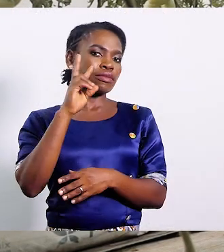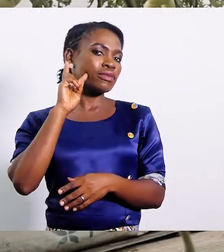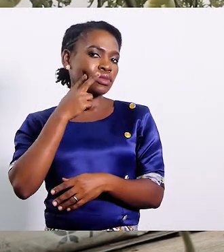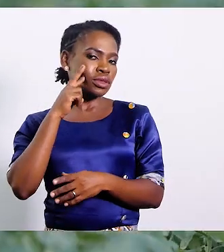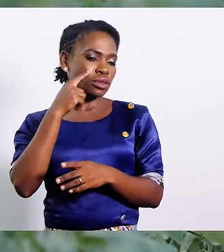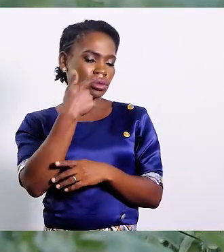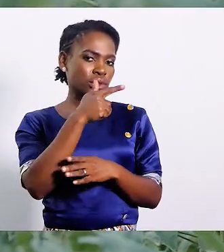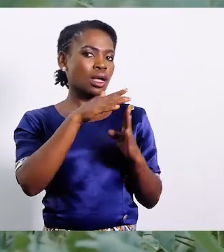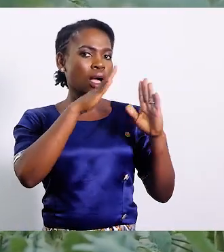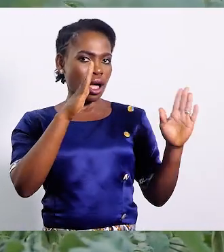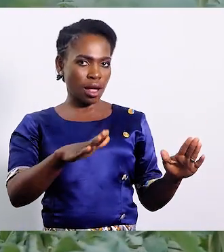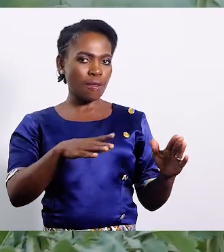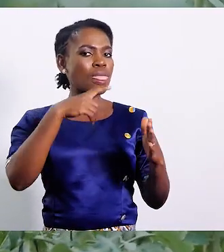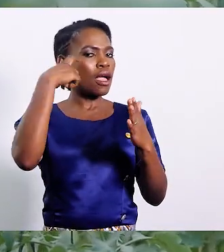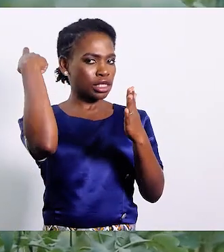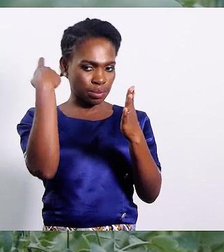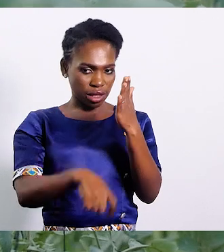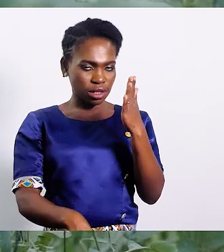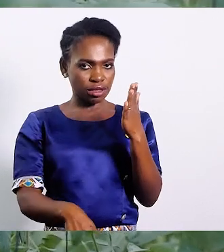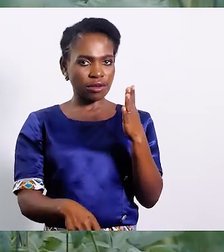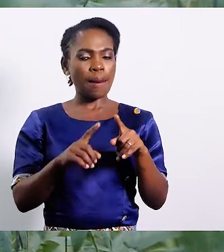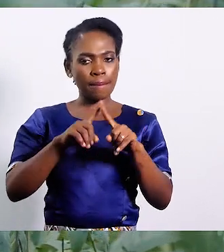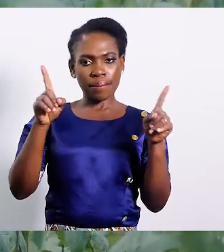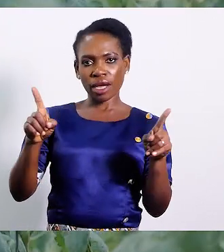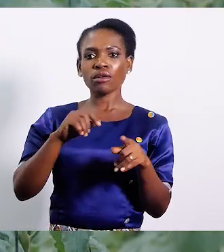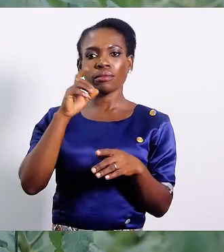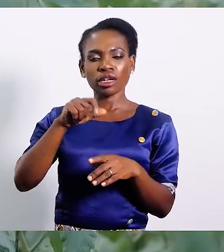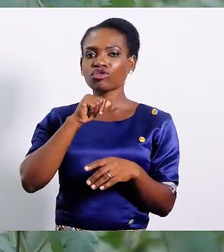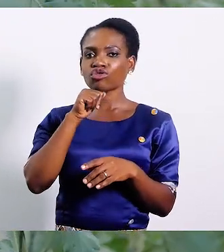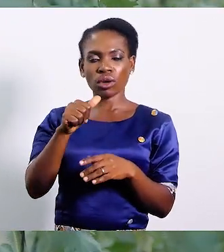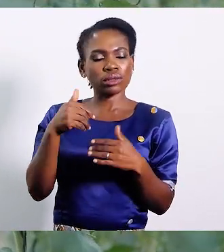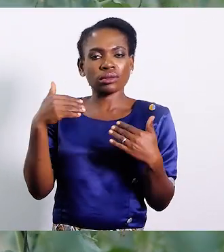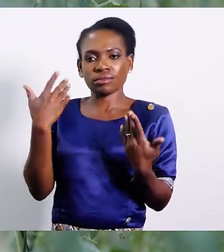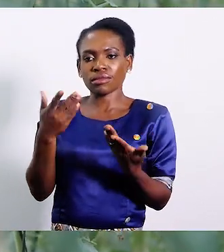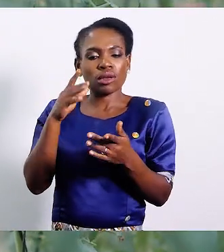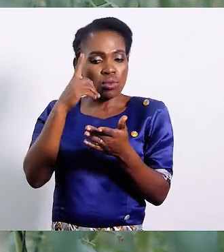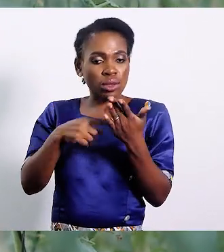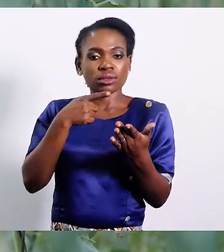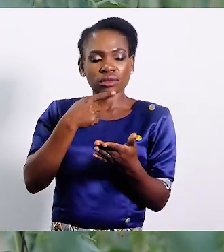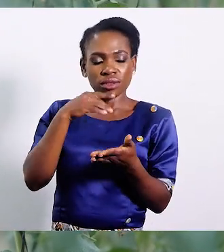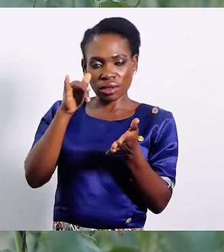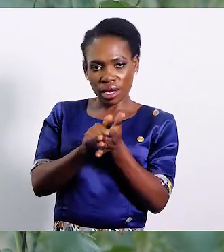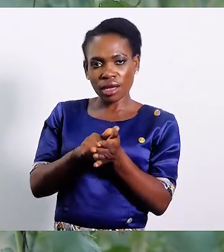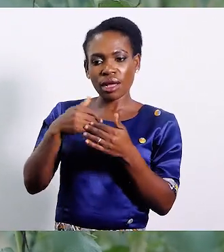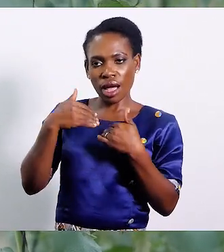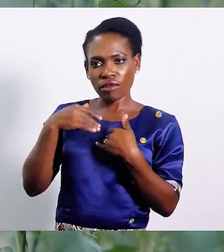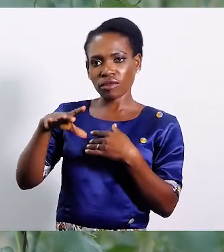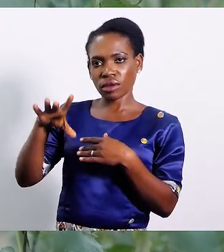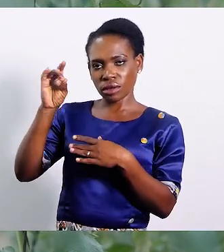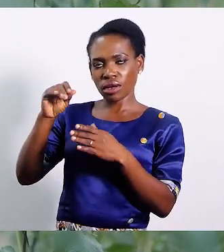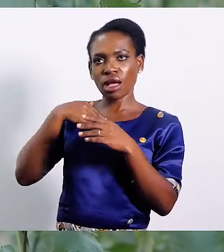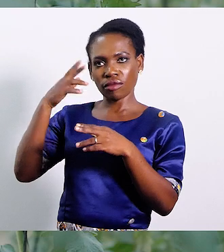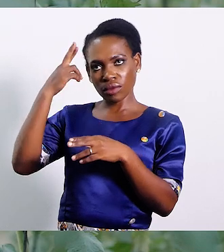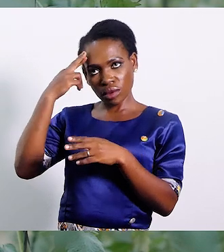Growing vegetables in a greenhouse is an expensive venture, but you don't have to break the bank, as Emmanuel Boama told us. I hope you